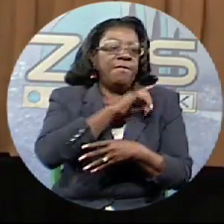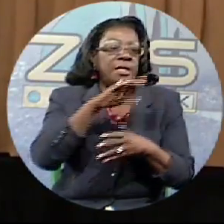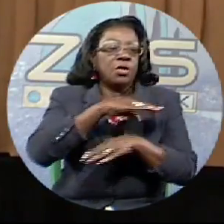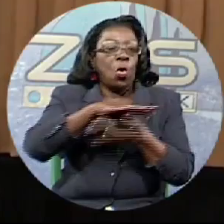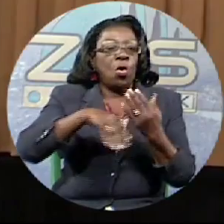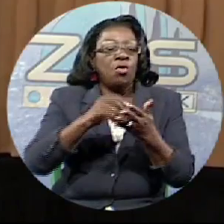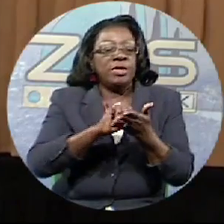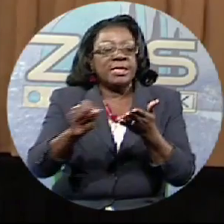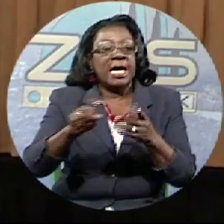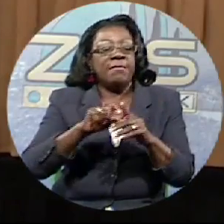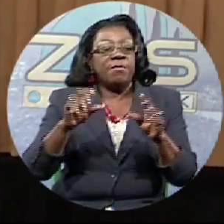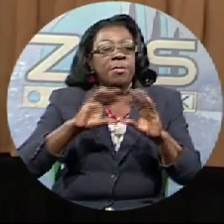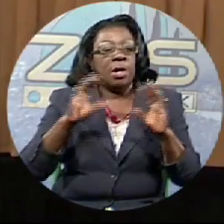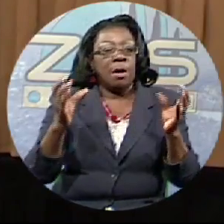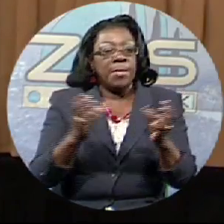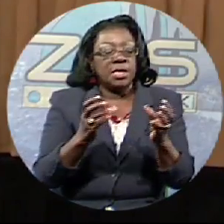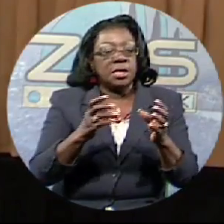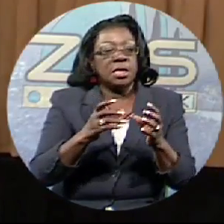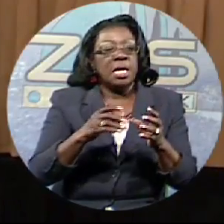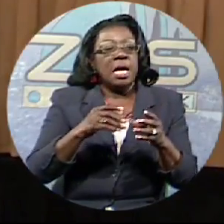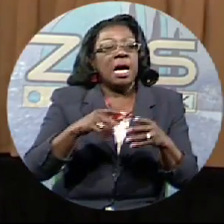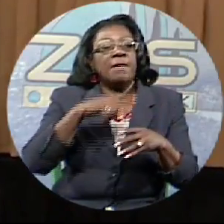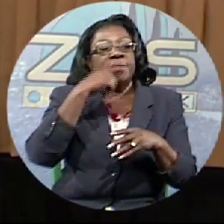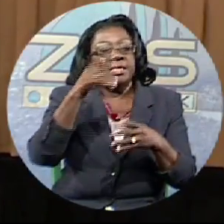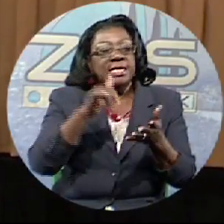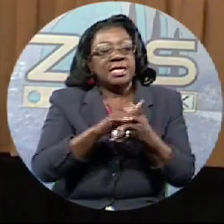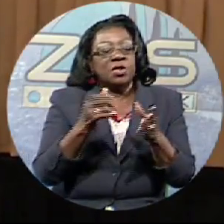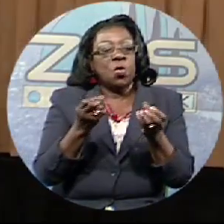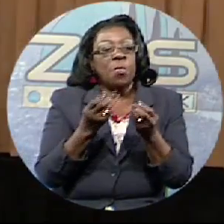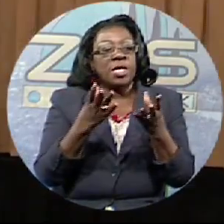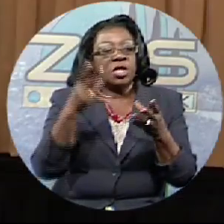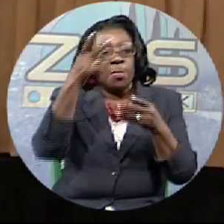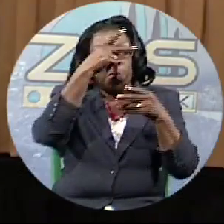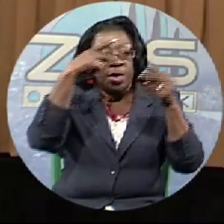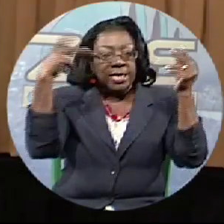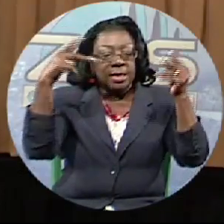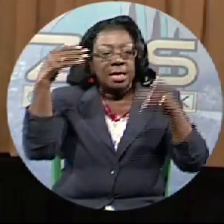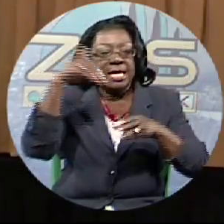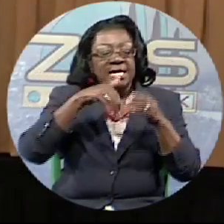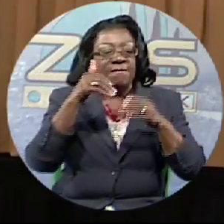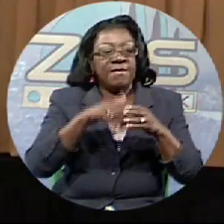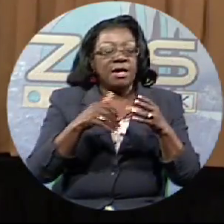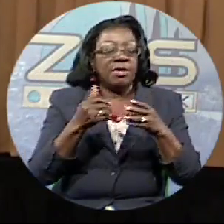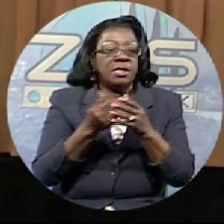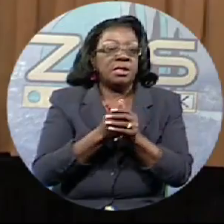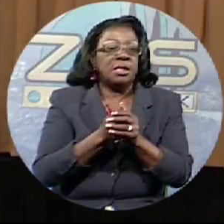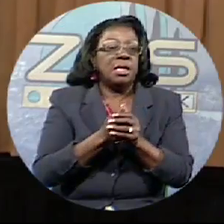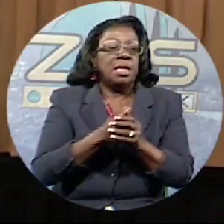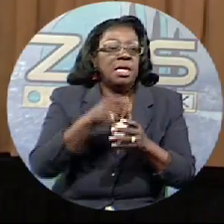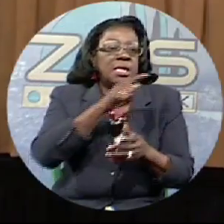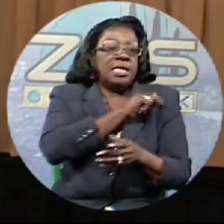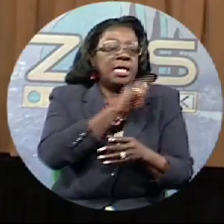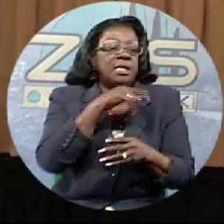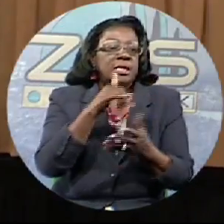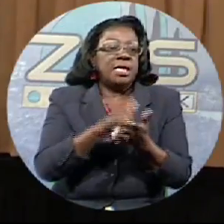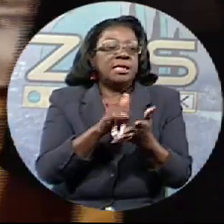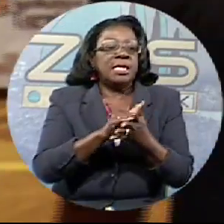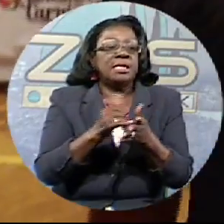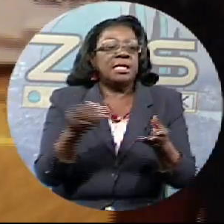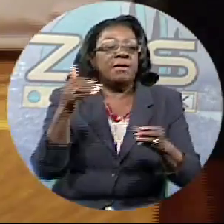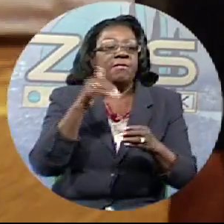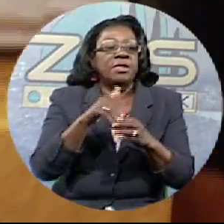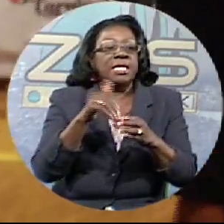from the commission after reports of too much political interference surfaced. Taylor fanned the flames today, inferring that there